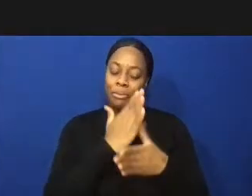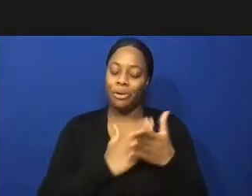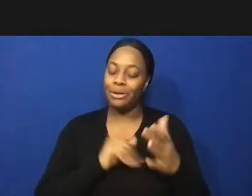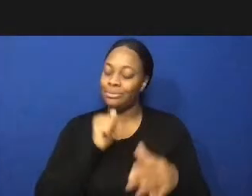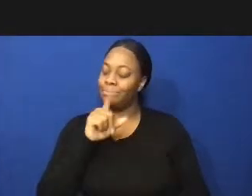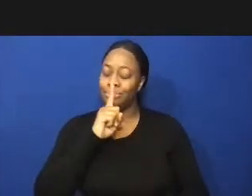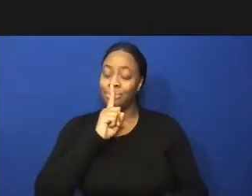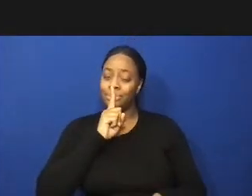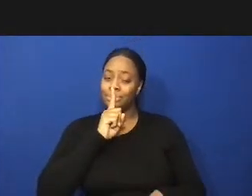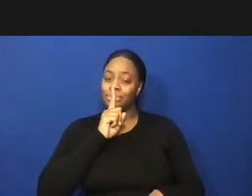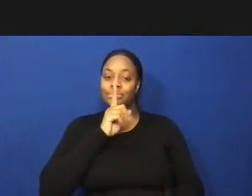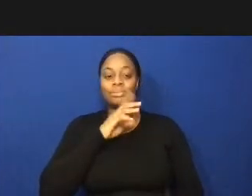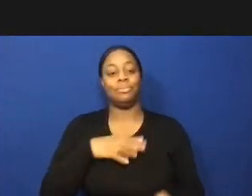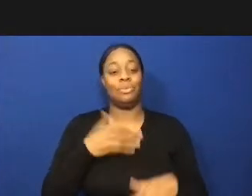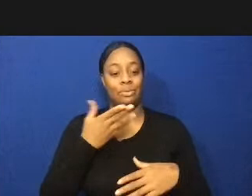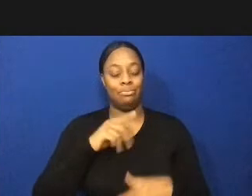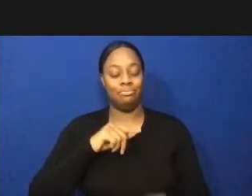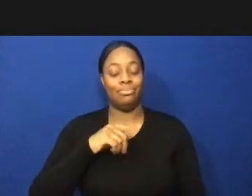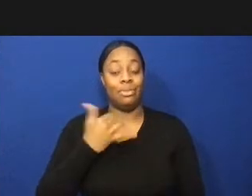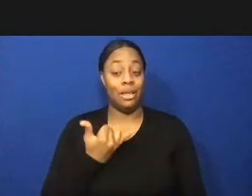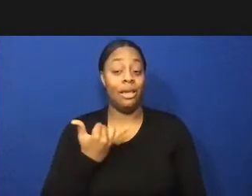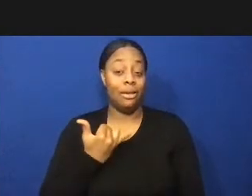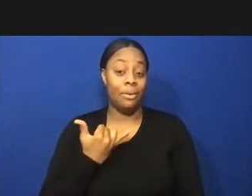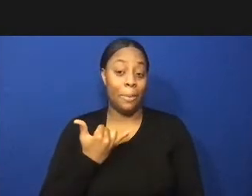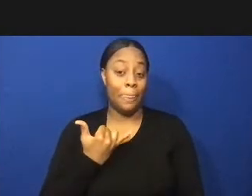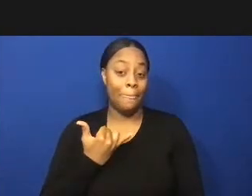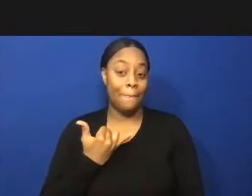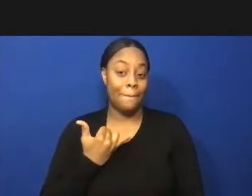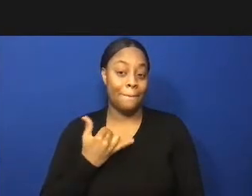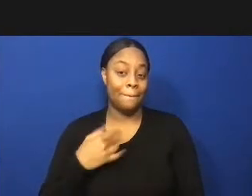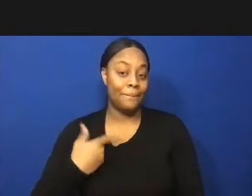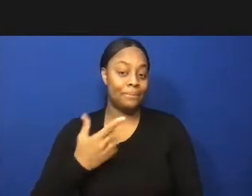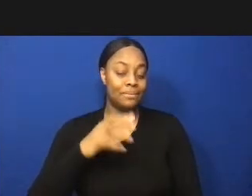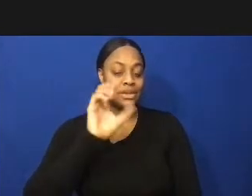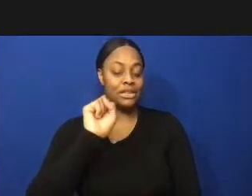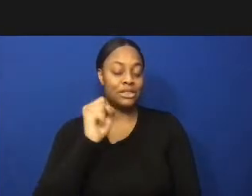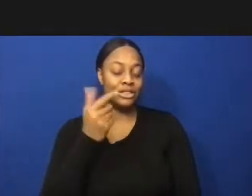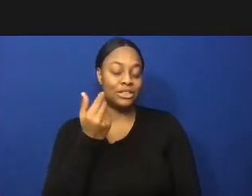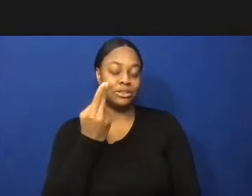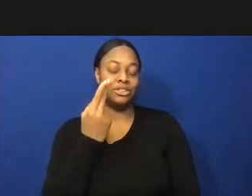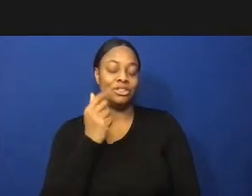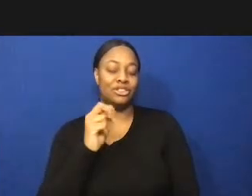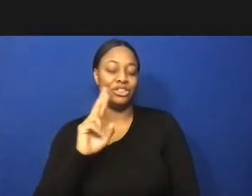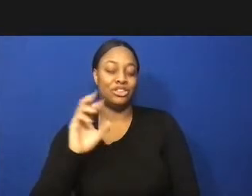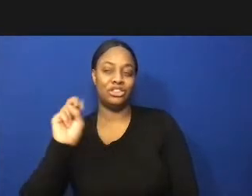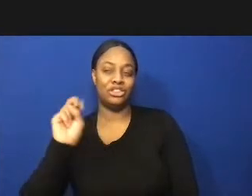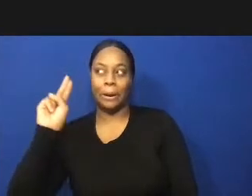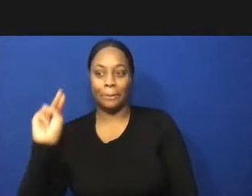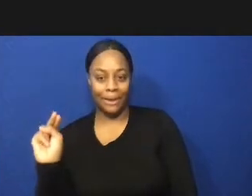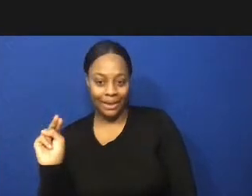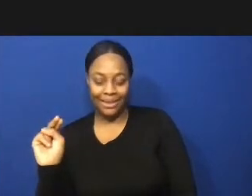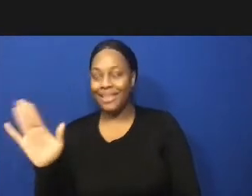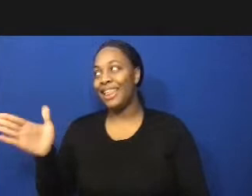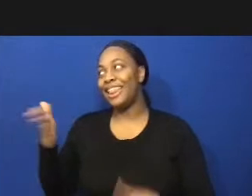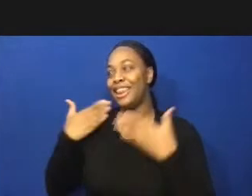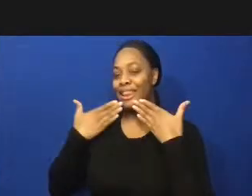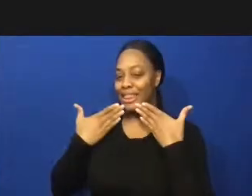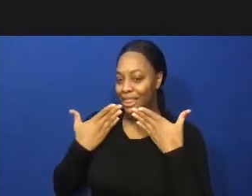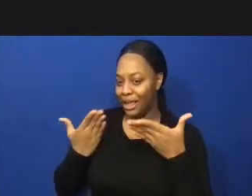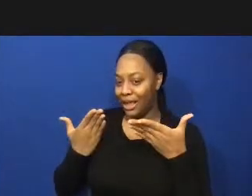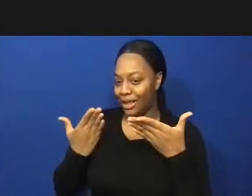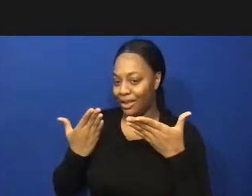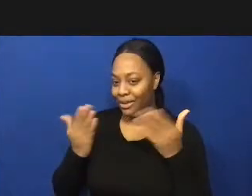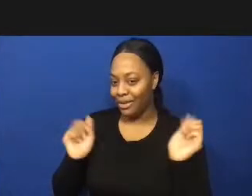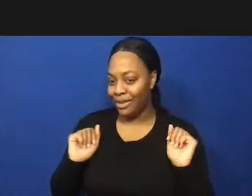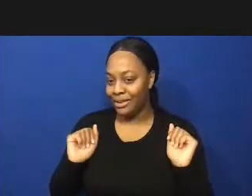silent. And with that, I turn it over to Charmaine. Thank you, Kimani.